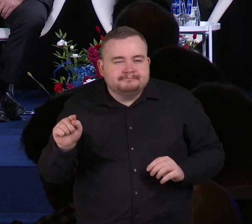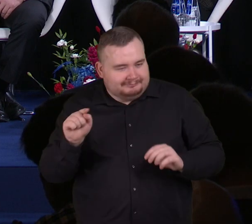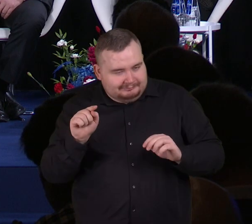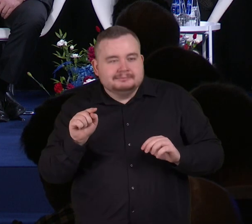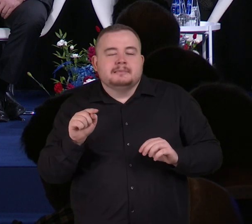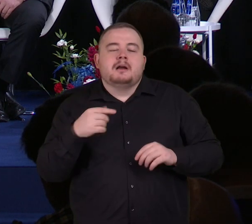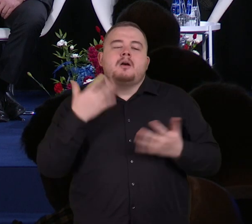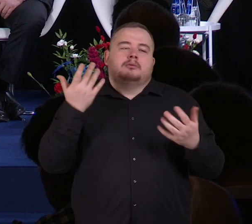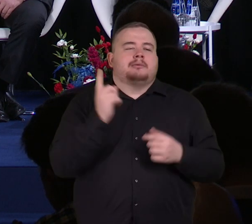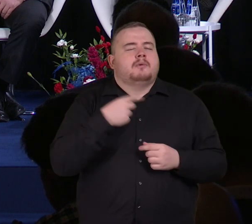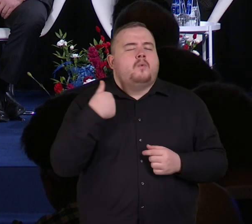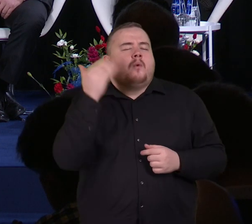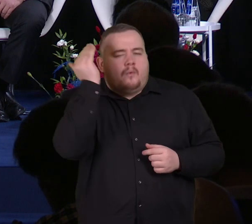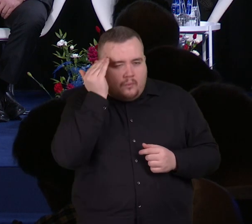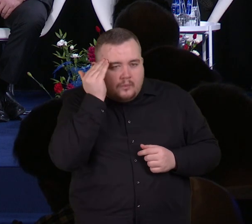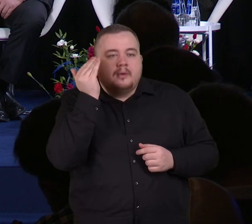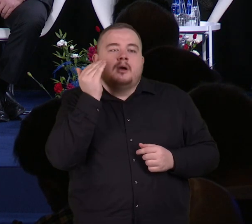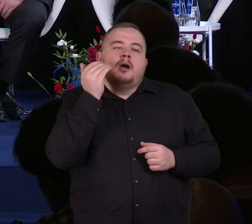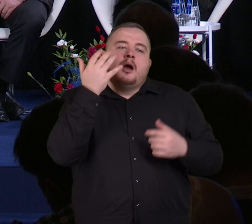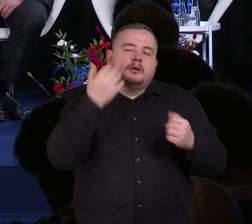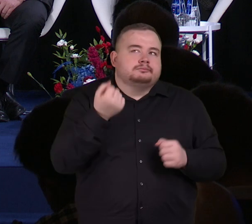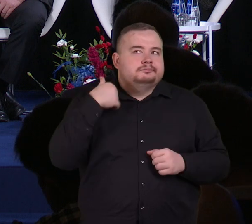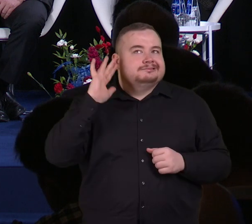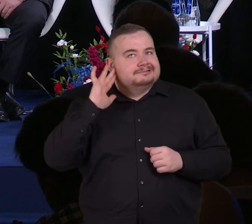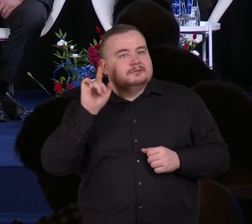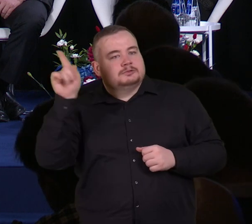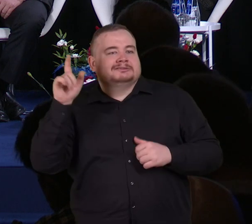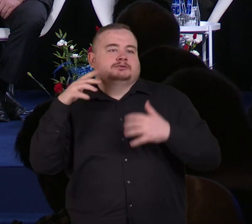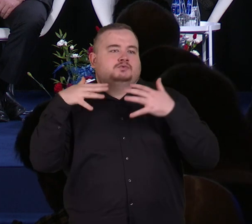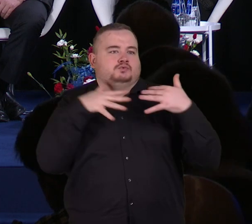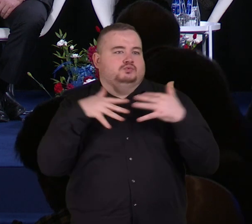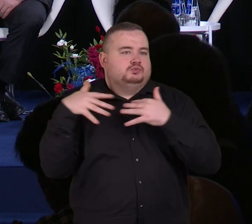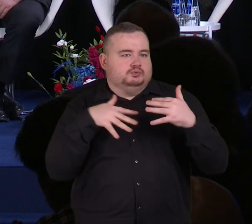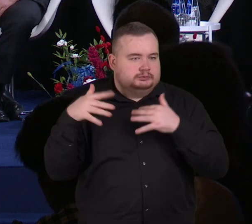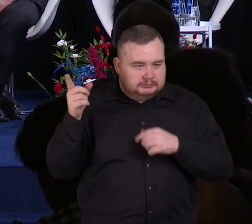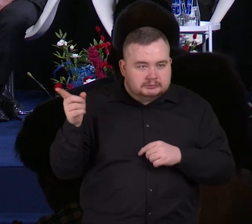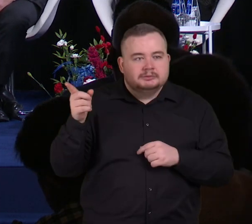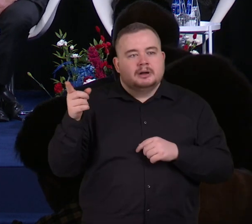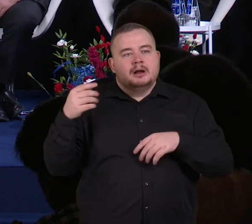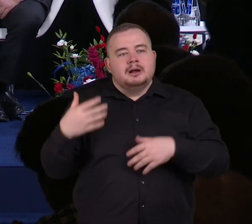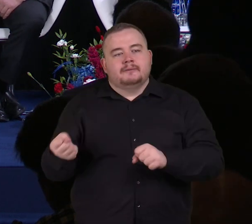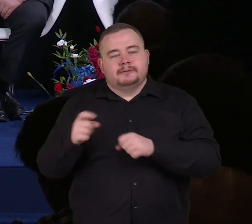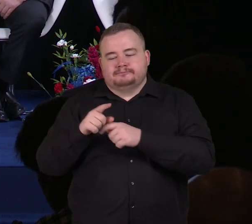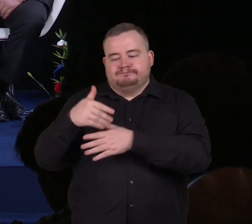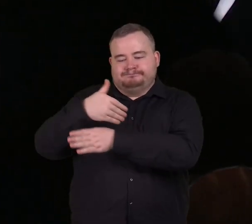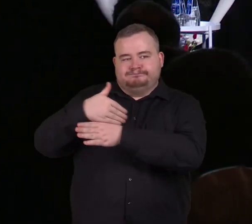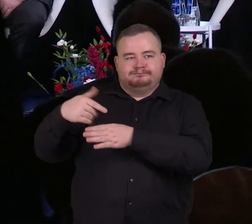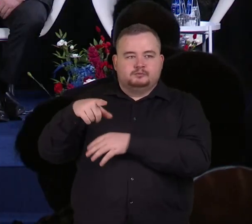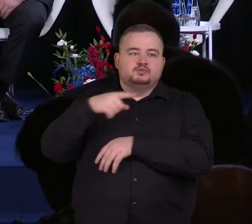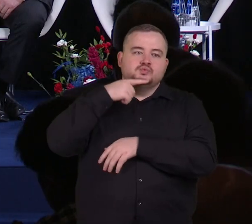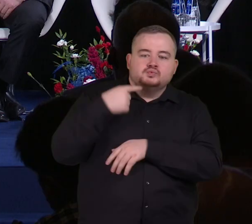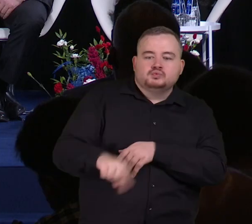border with Ukraine. Does war in Ukraine change something in your approach to this